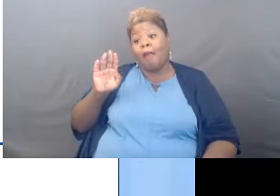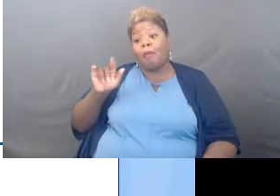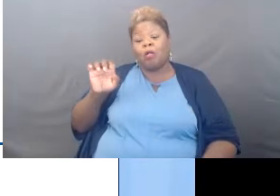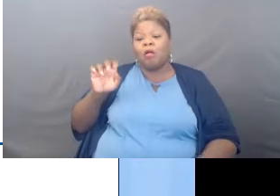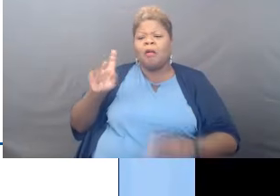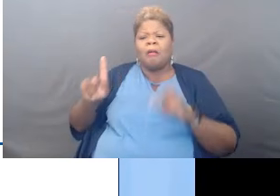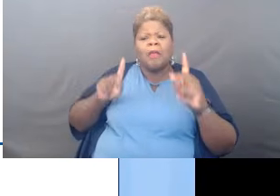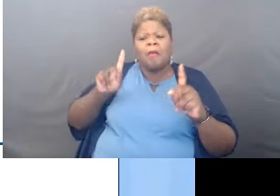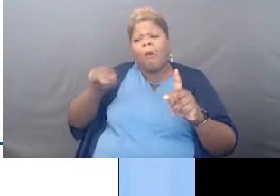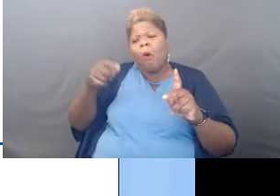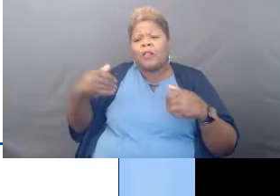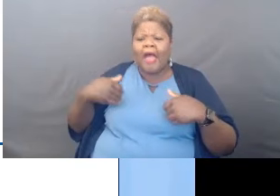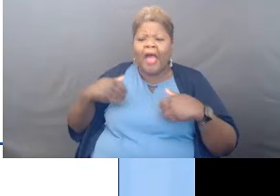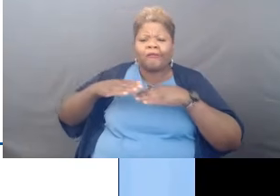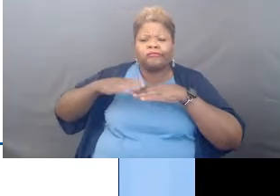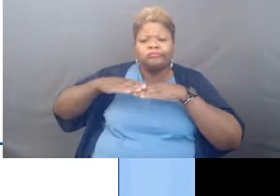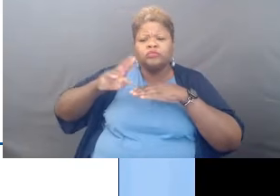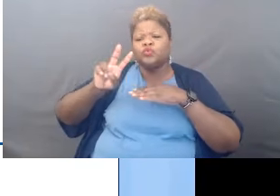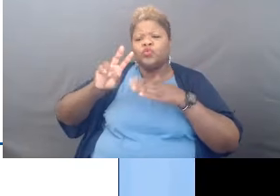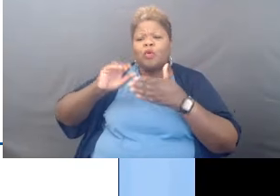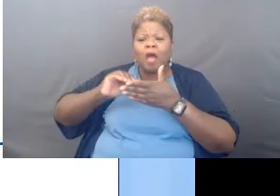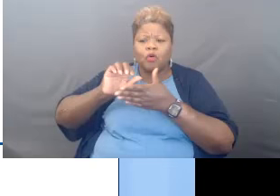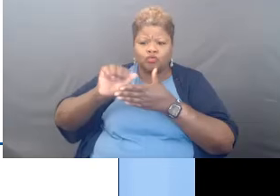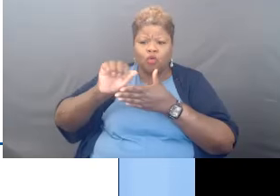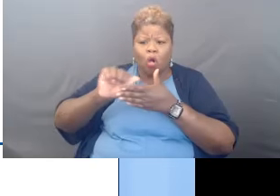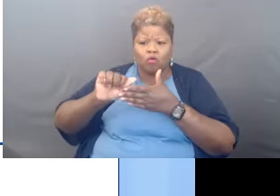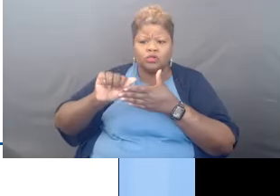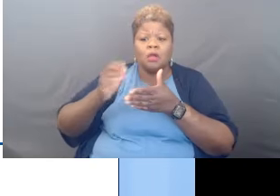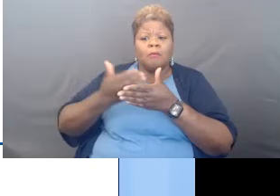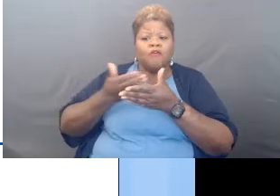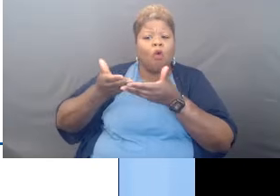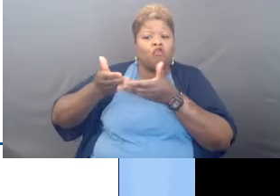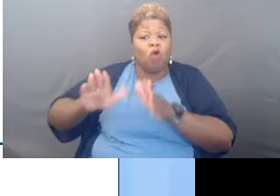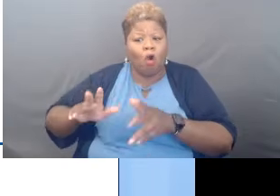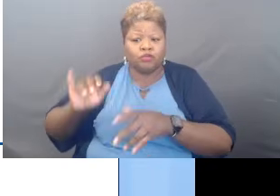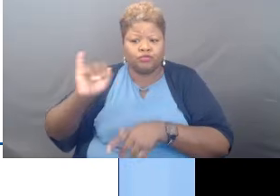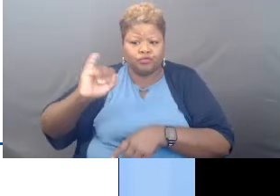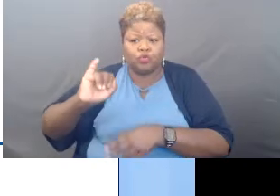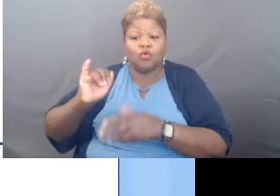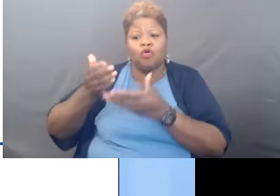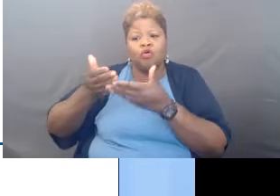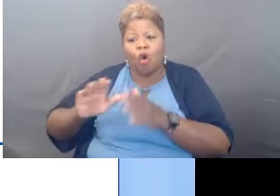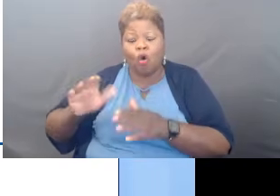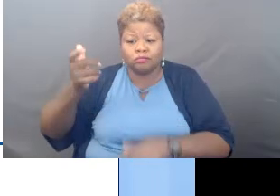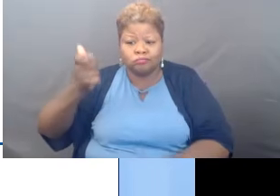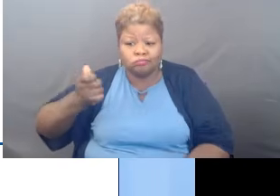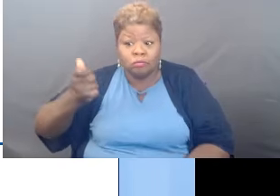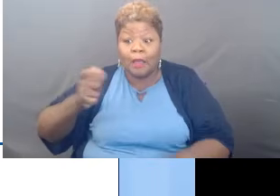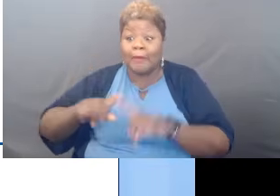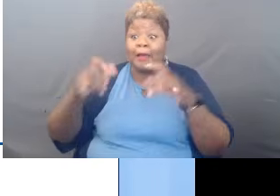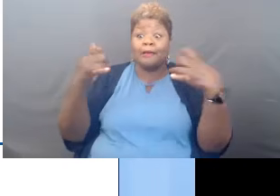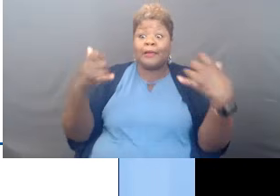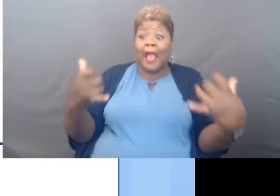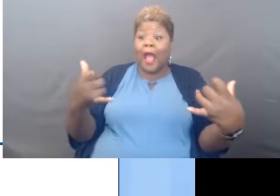around $2,000 of their own money before risking loss of health care and other benefits. But now they're able